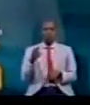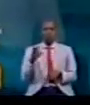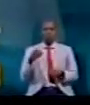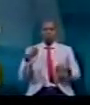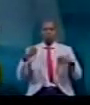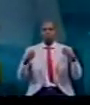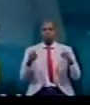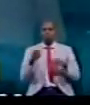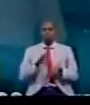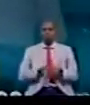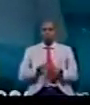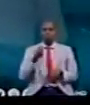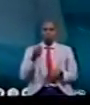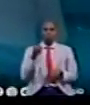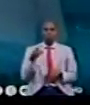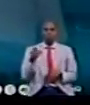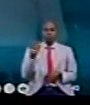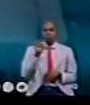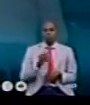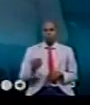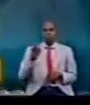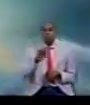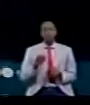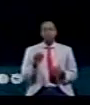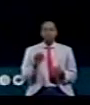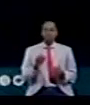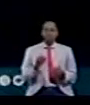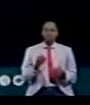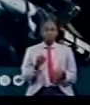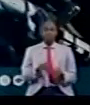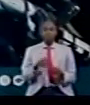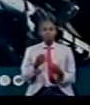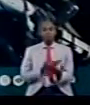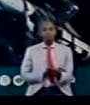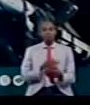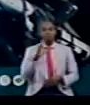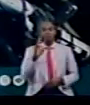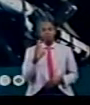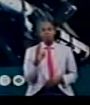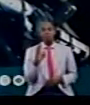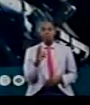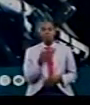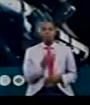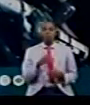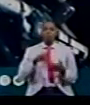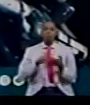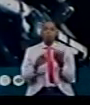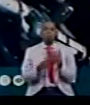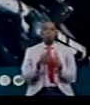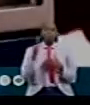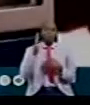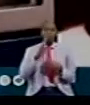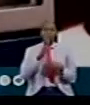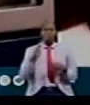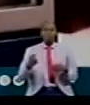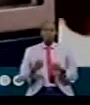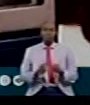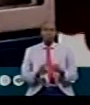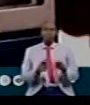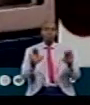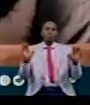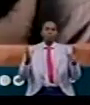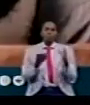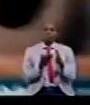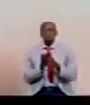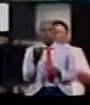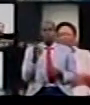the time past. Come to think about it. He has been so faithful to us. I look back and I say, God, I thank